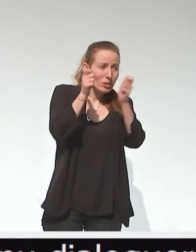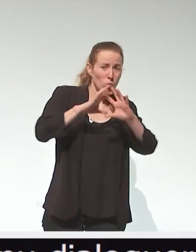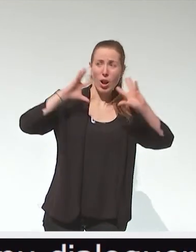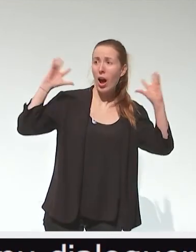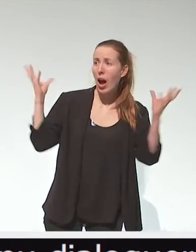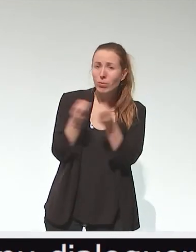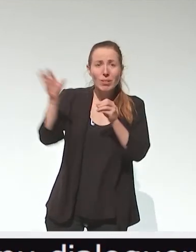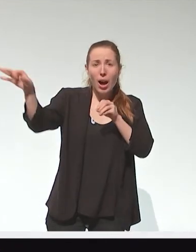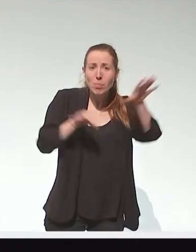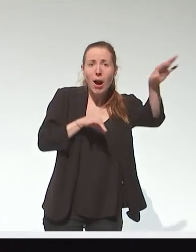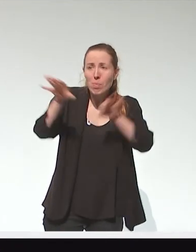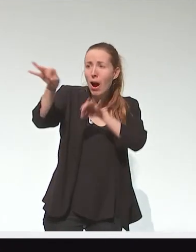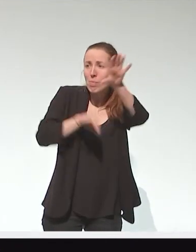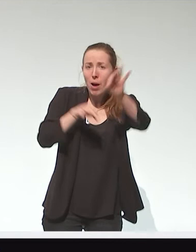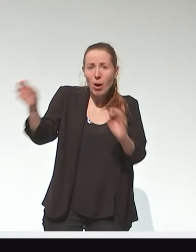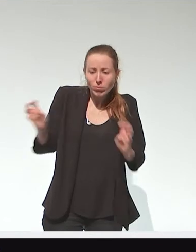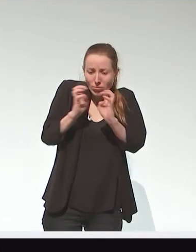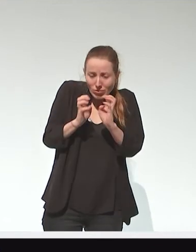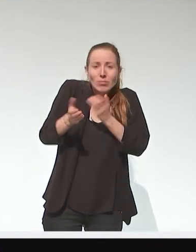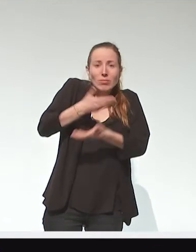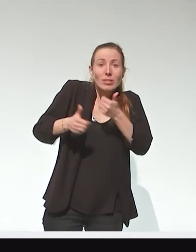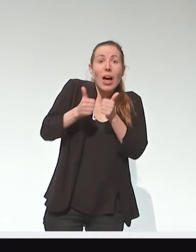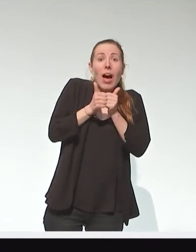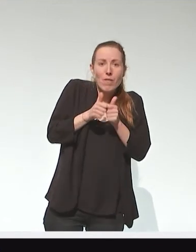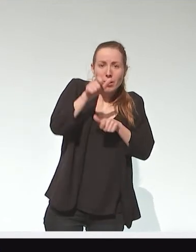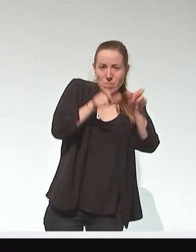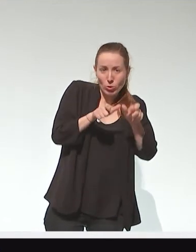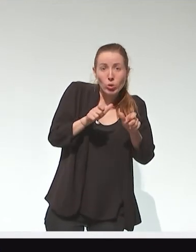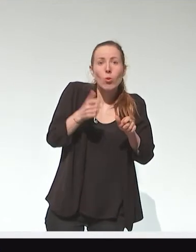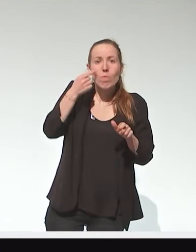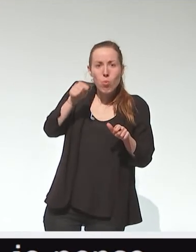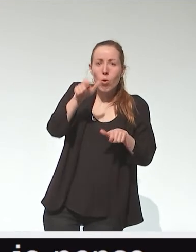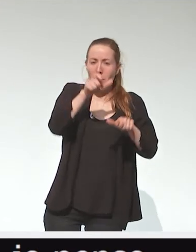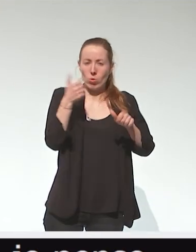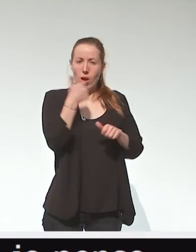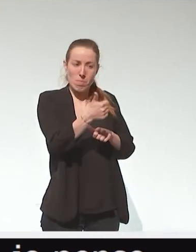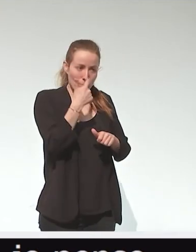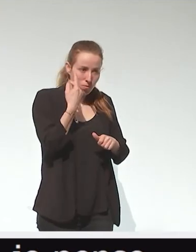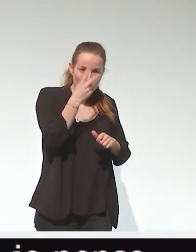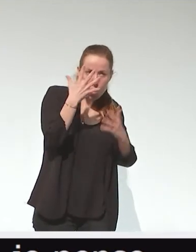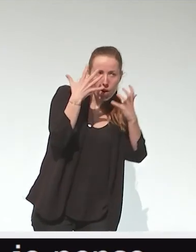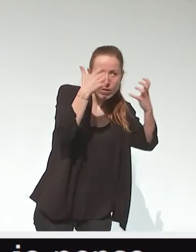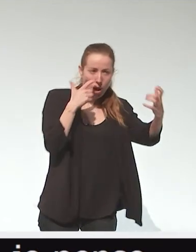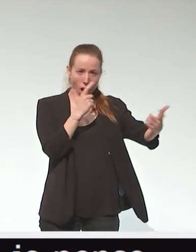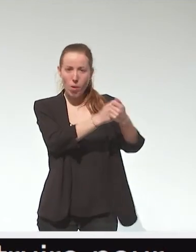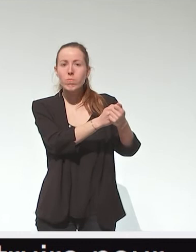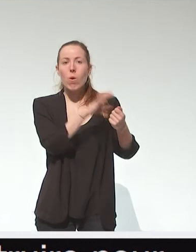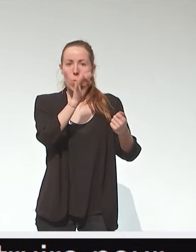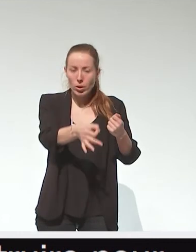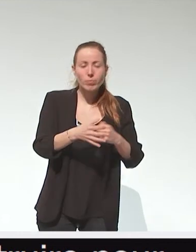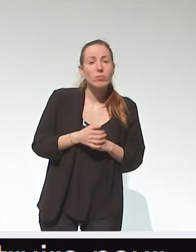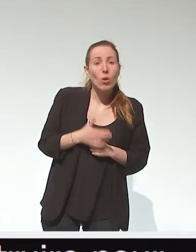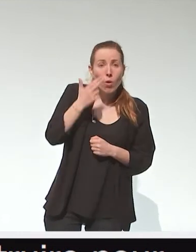non-profits, institutions, agencies. So it is important to bring the people that we're trying to help together at the